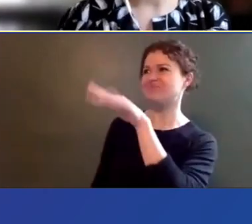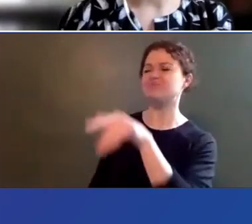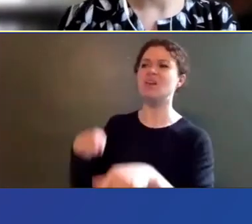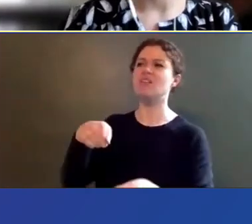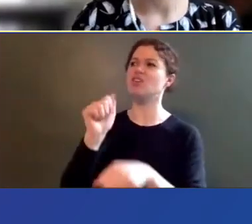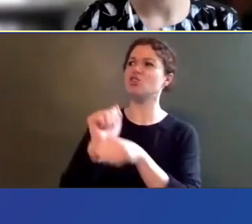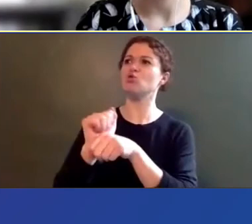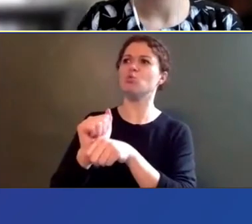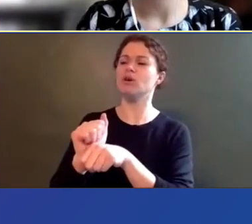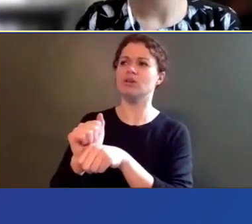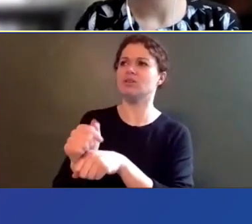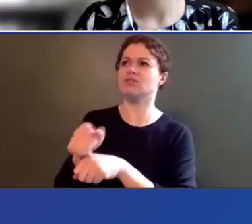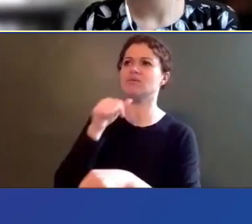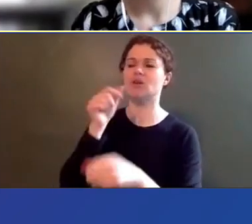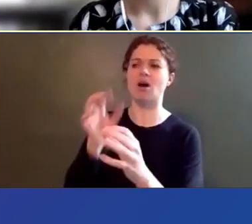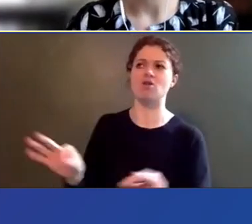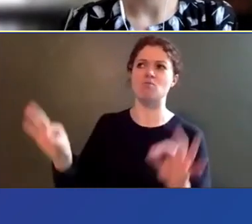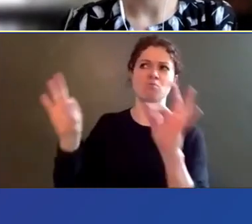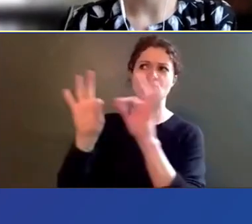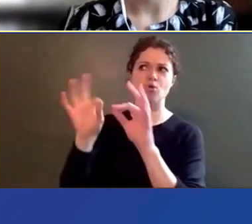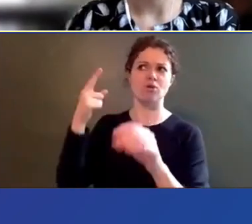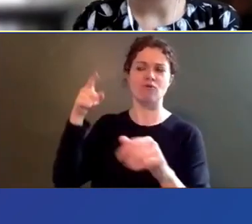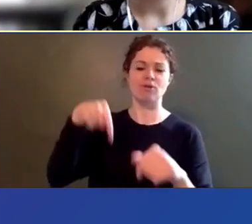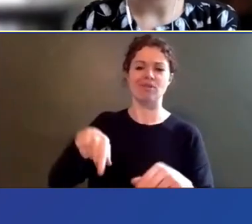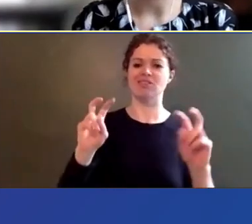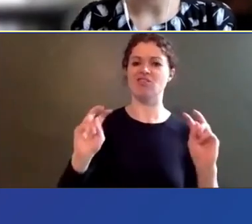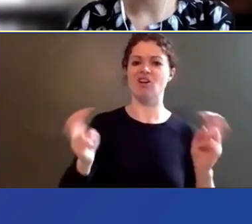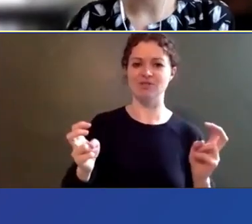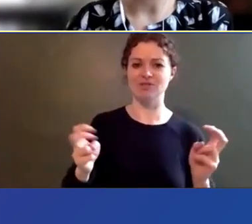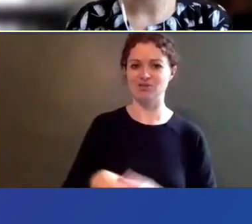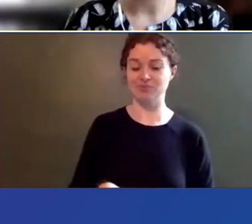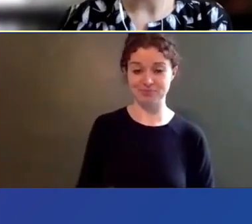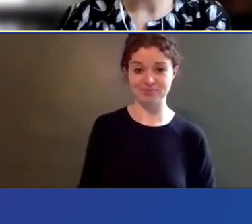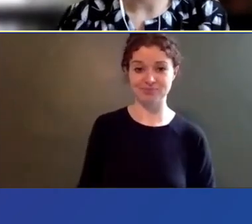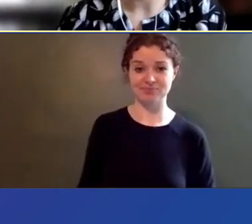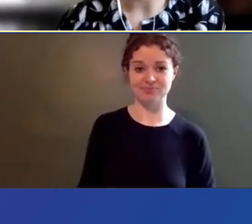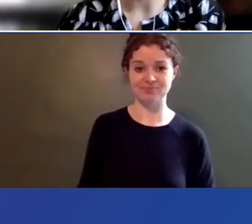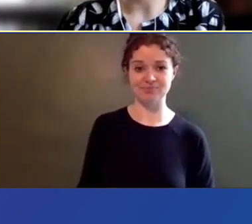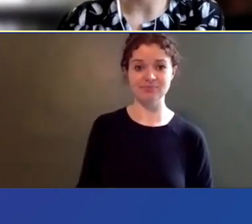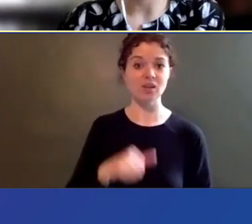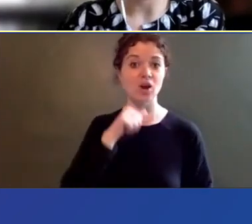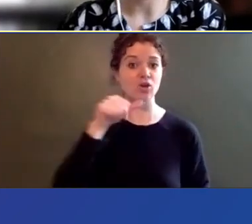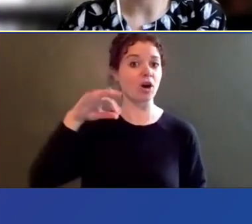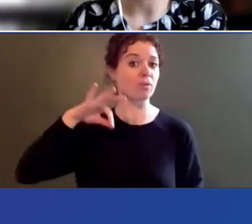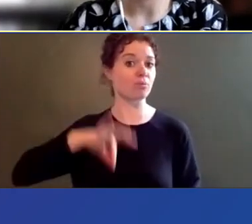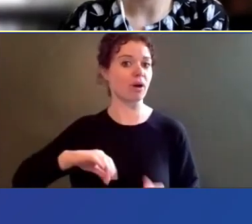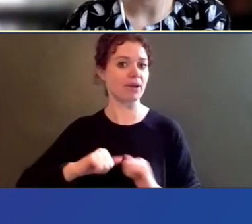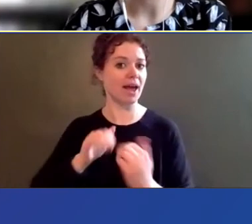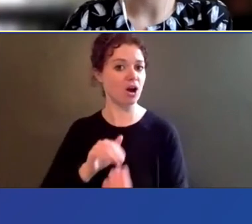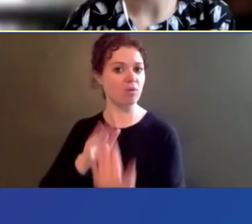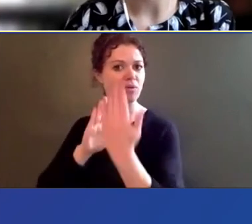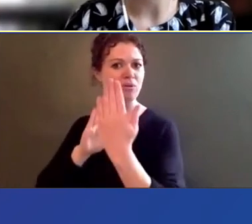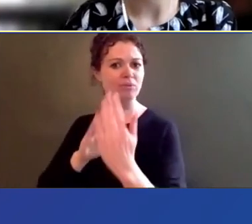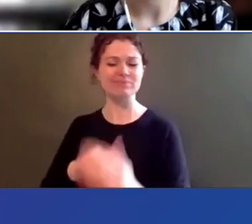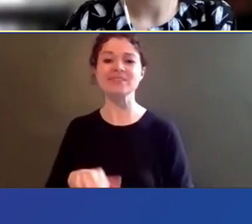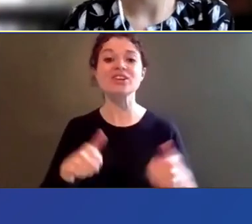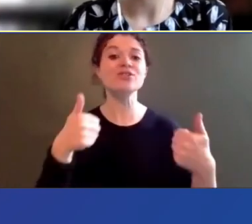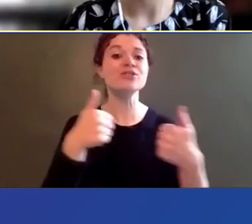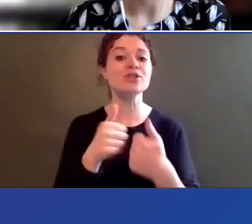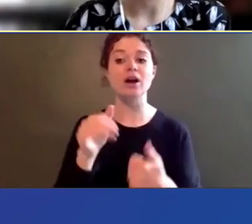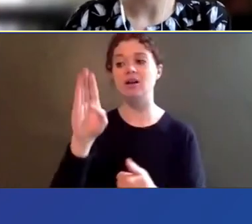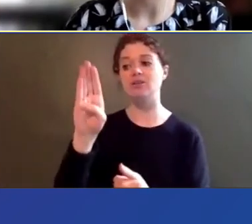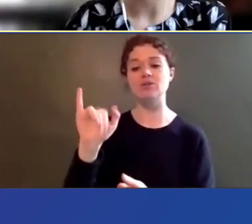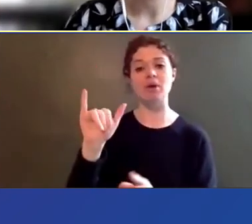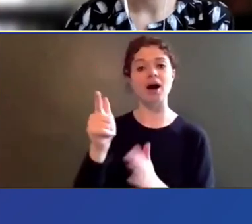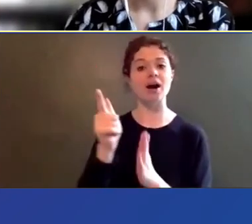to continue this conversation anymore. In a nonprofit, it's challenging bylaws. It's being on boards and saying that is also an act